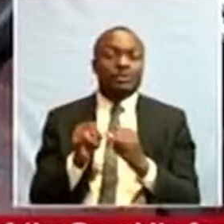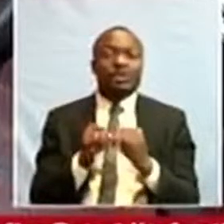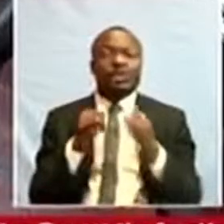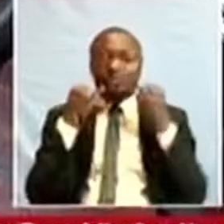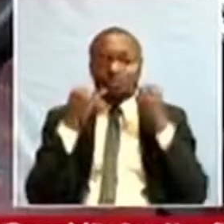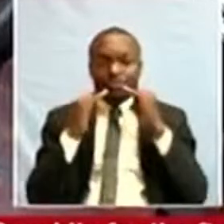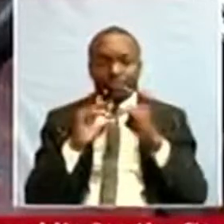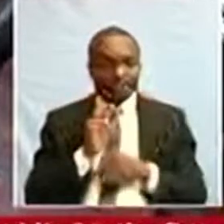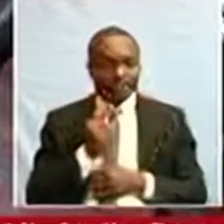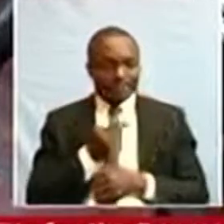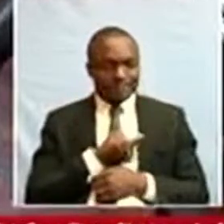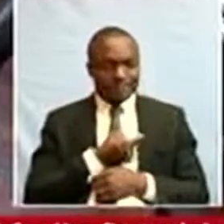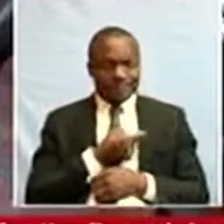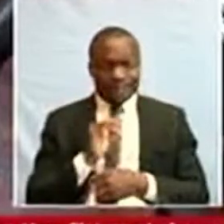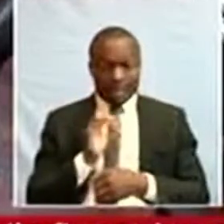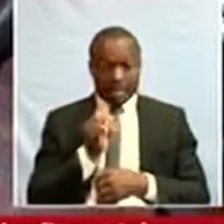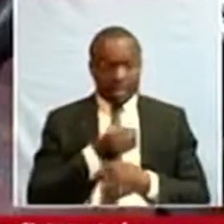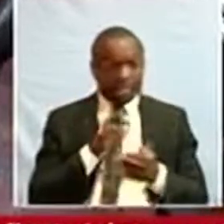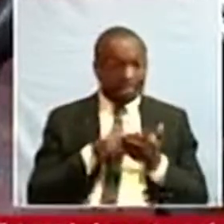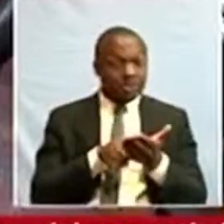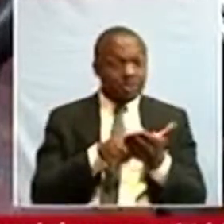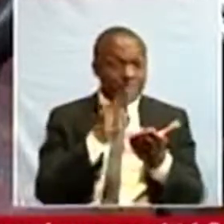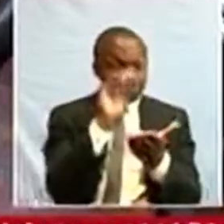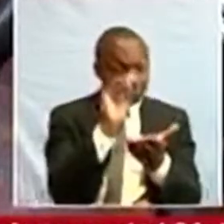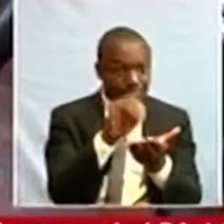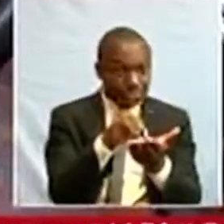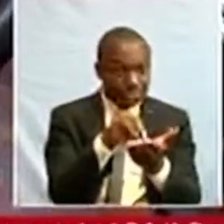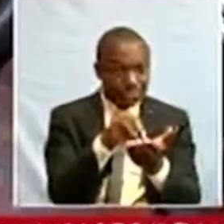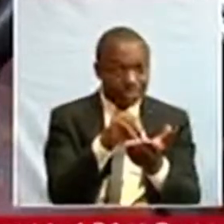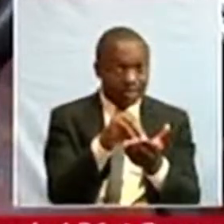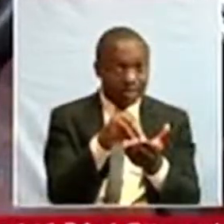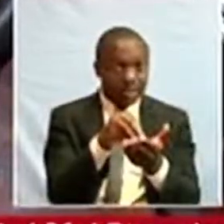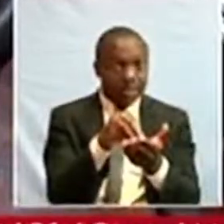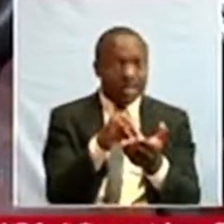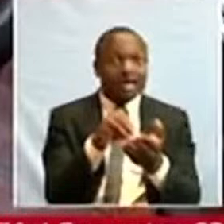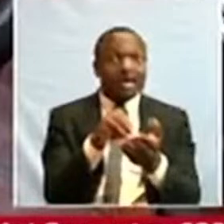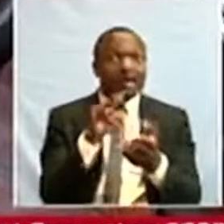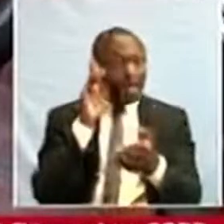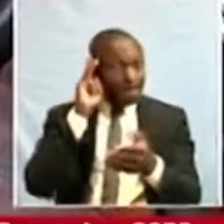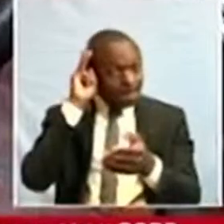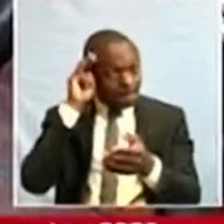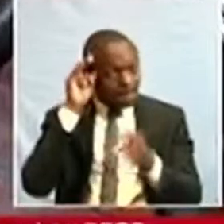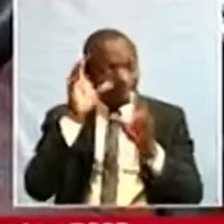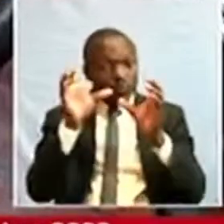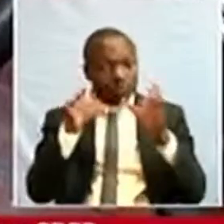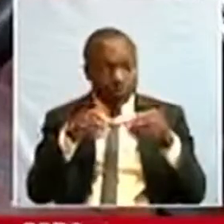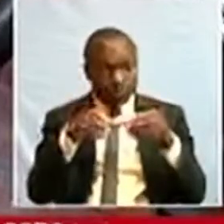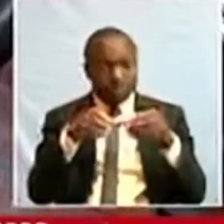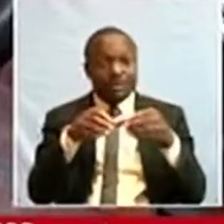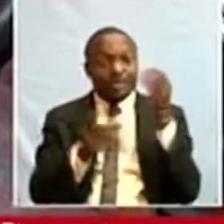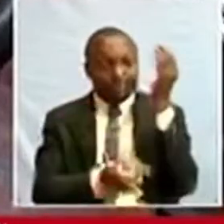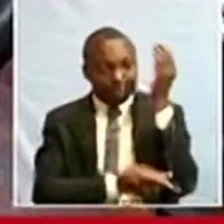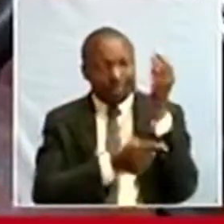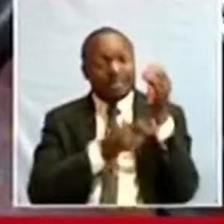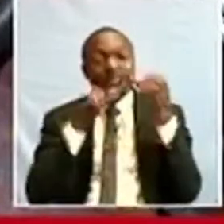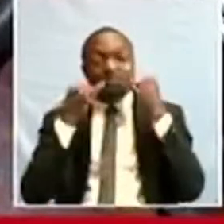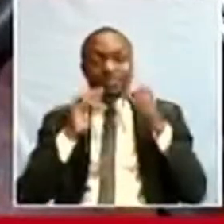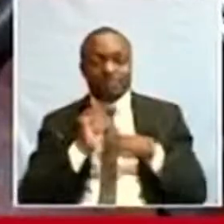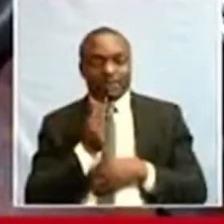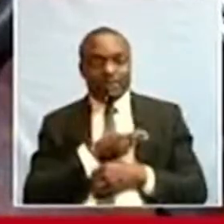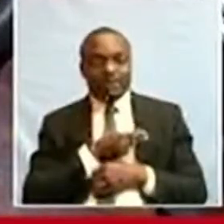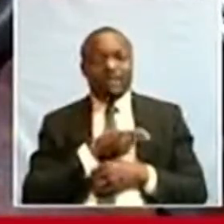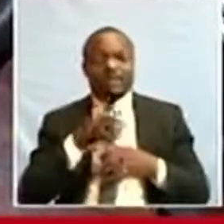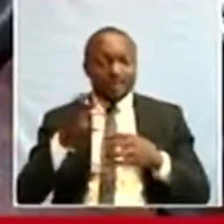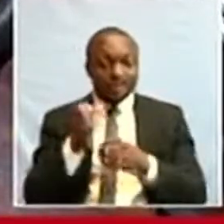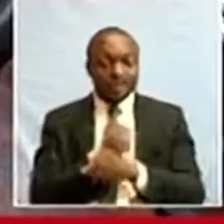take note. In our recommendation, we stipulate, we were informed by the Ministry of Community Development that they are taking